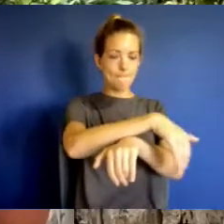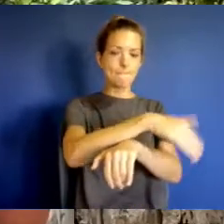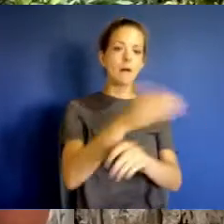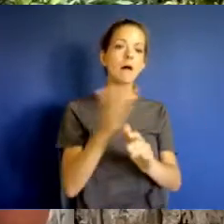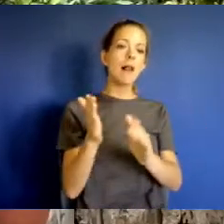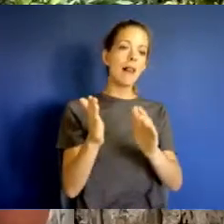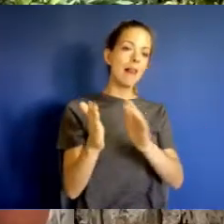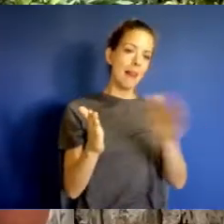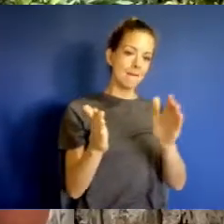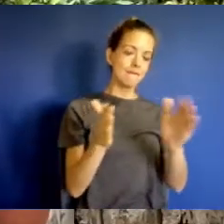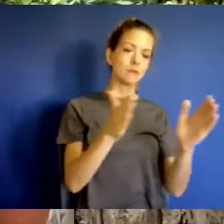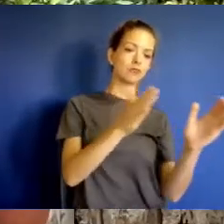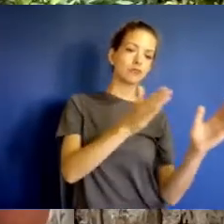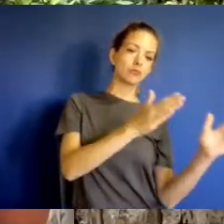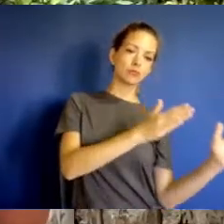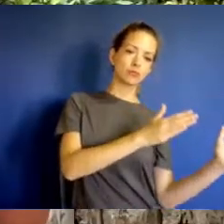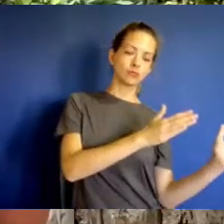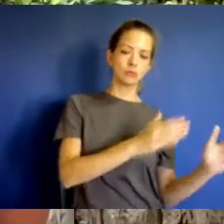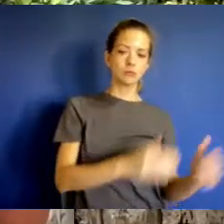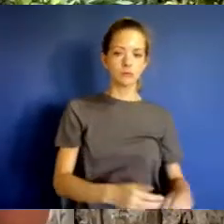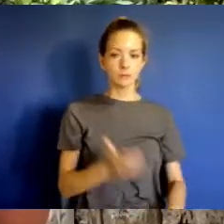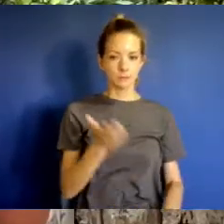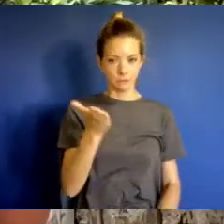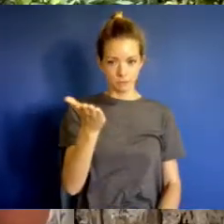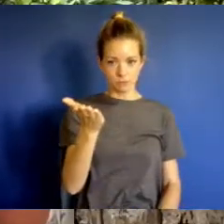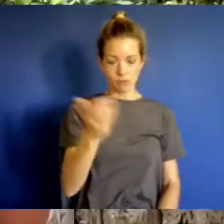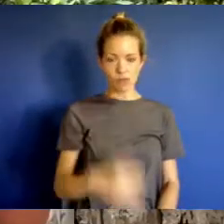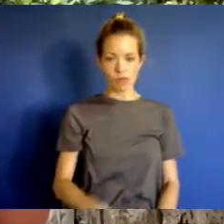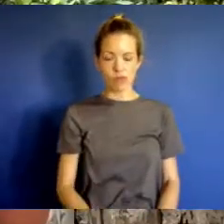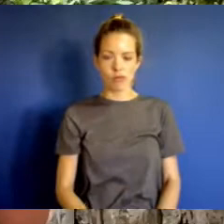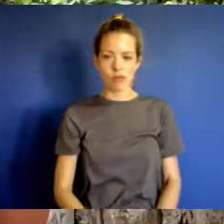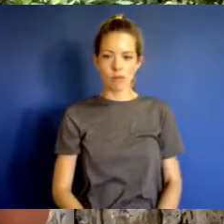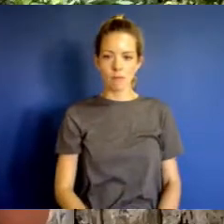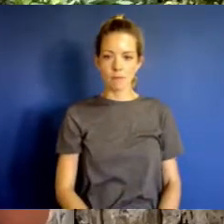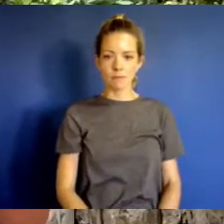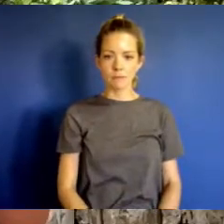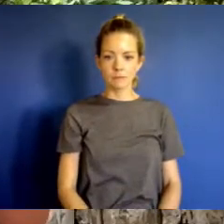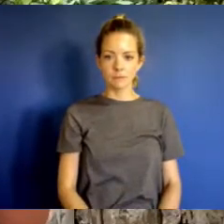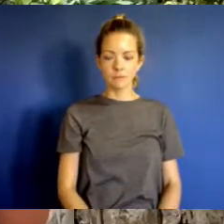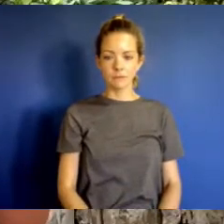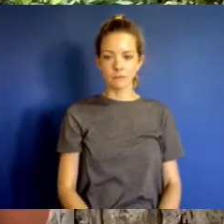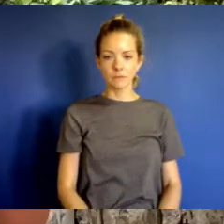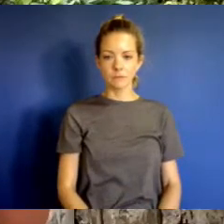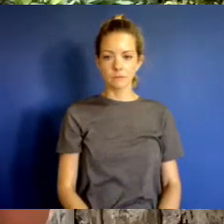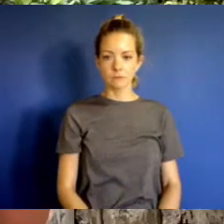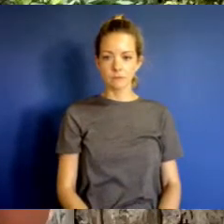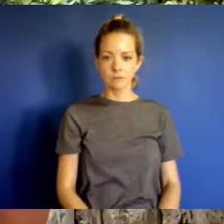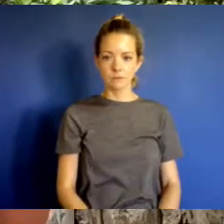side.